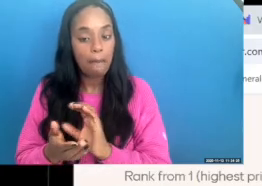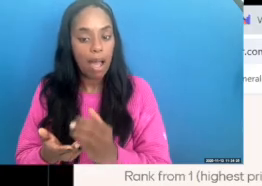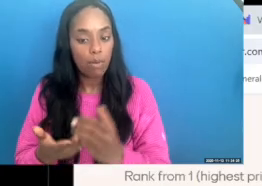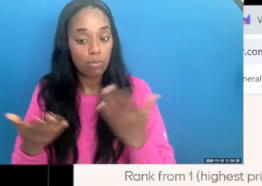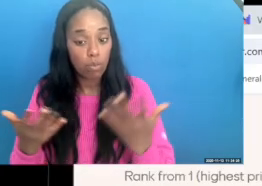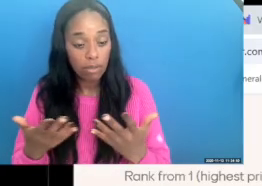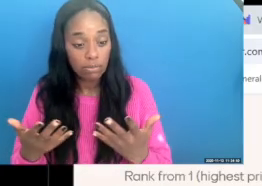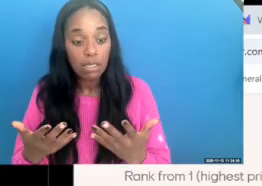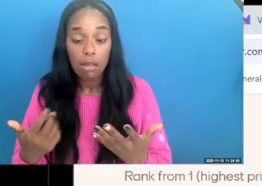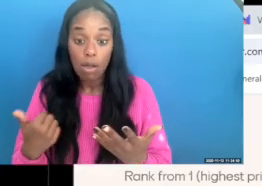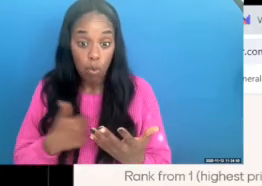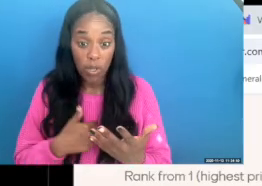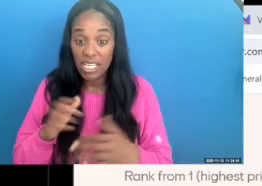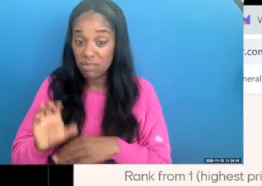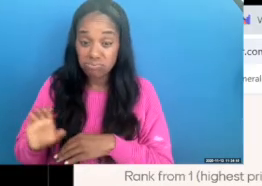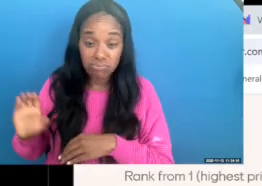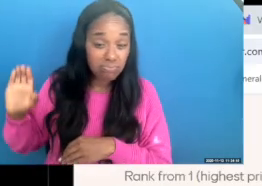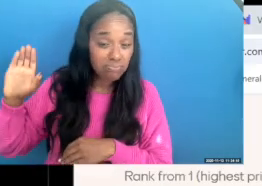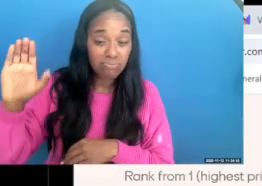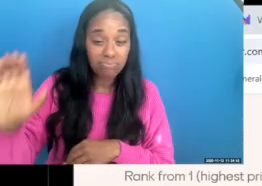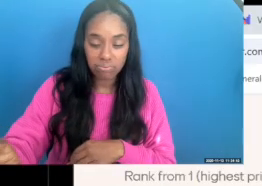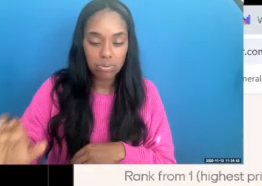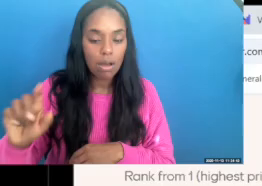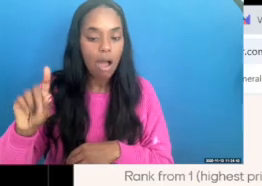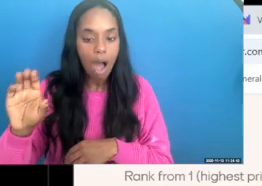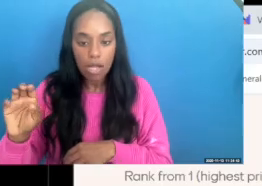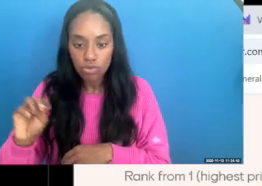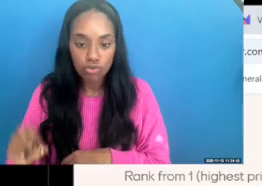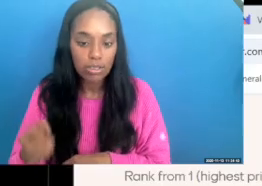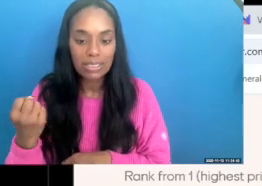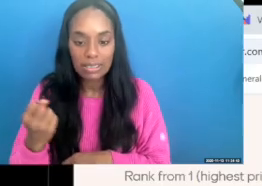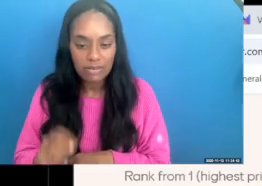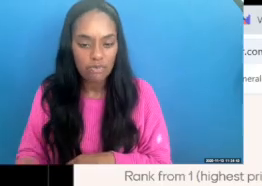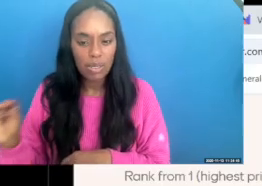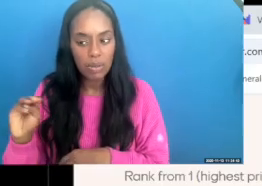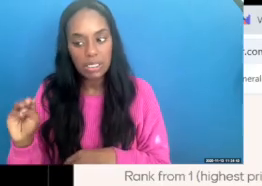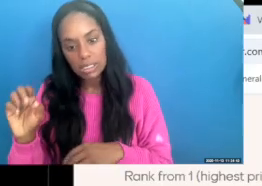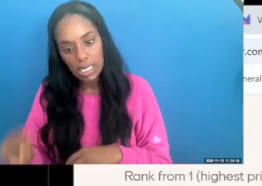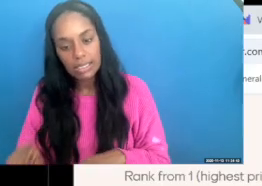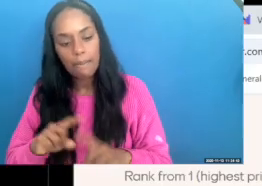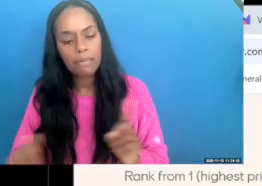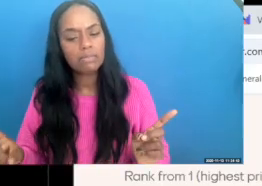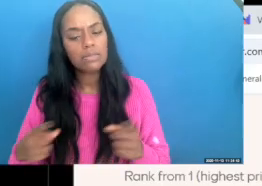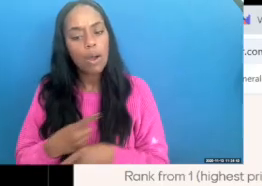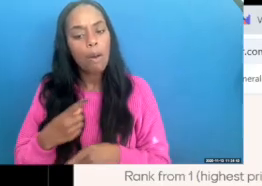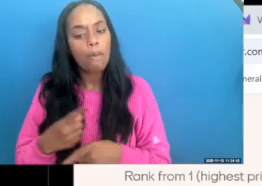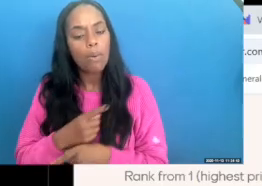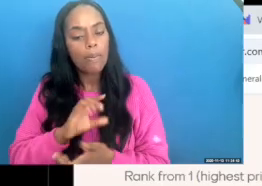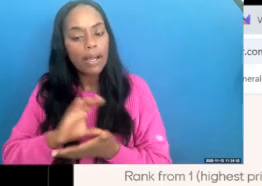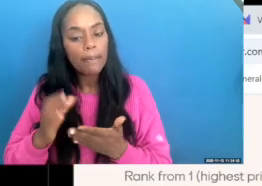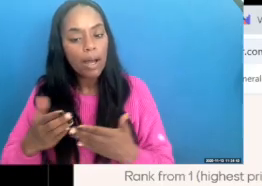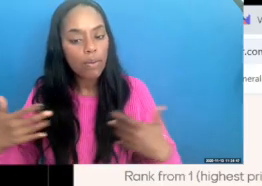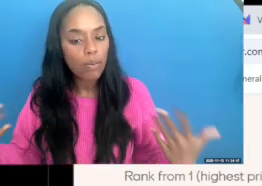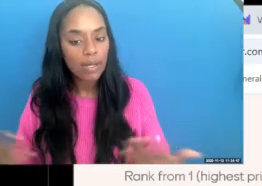sure. But what is the appropriate amount to keep a program going? We could certainly put hundreds of millions towards it, and